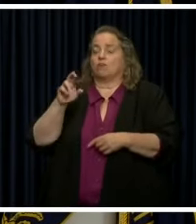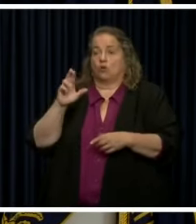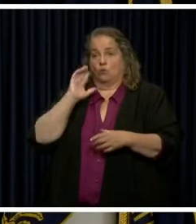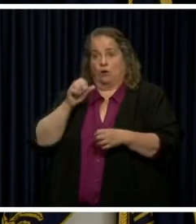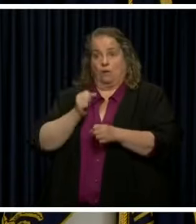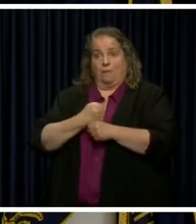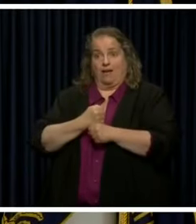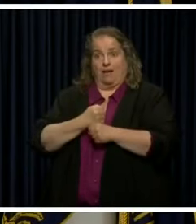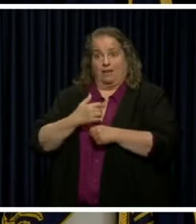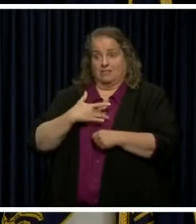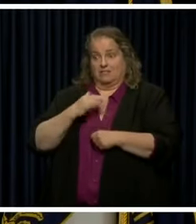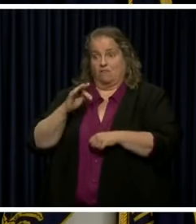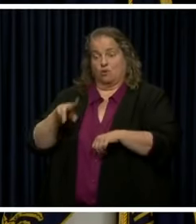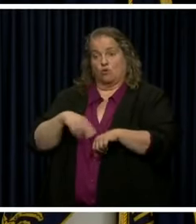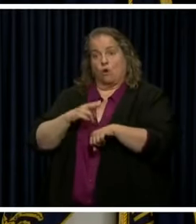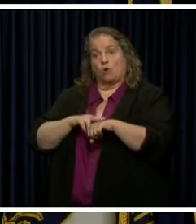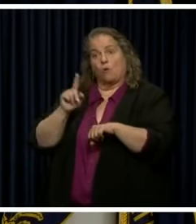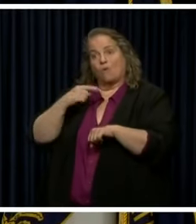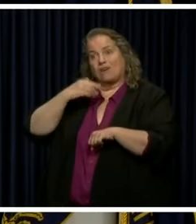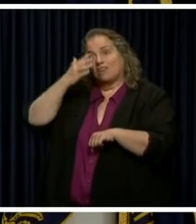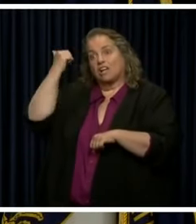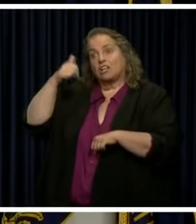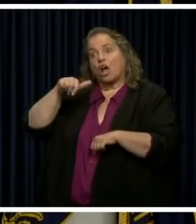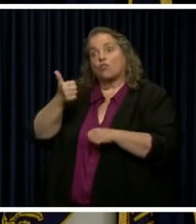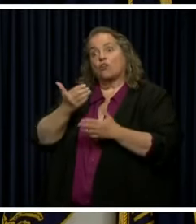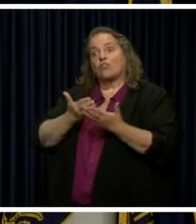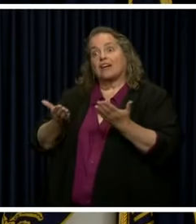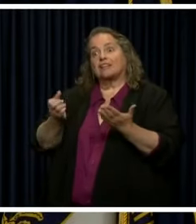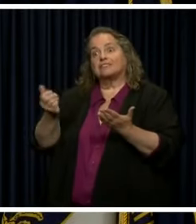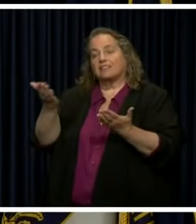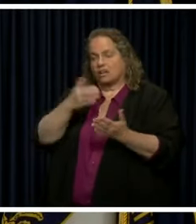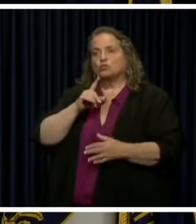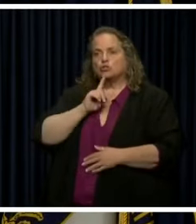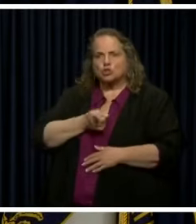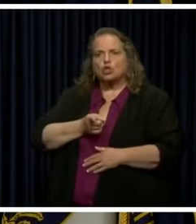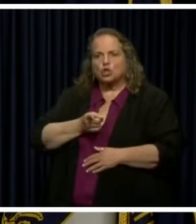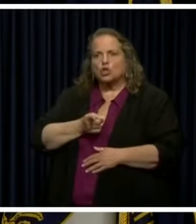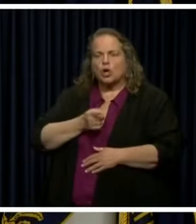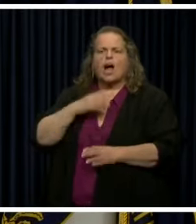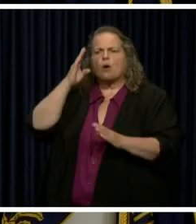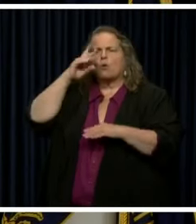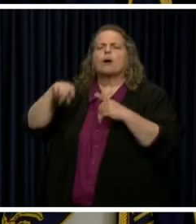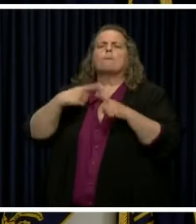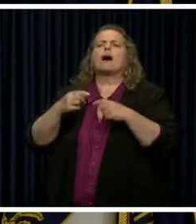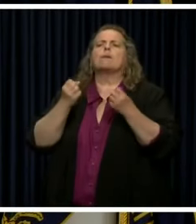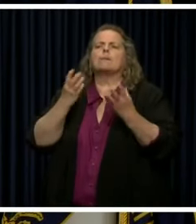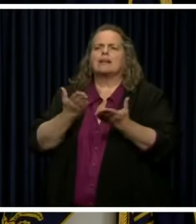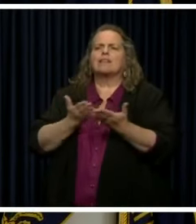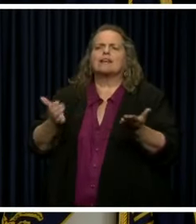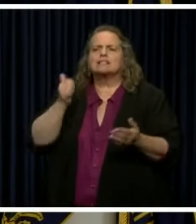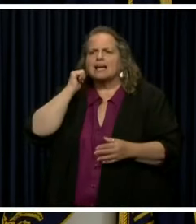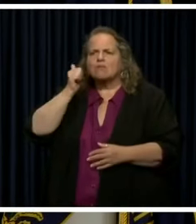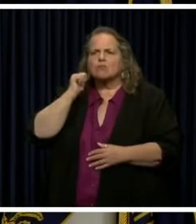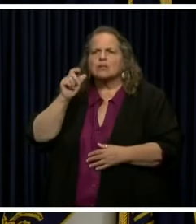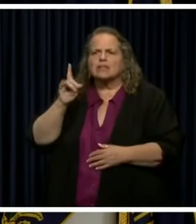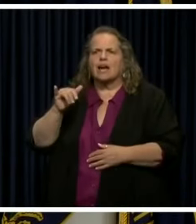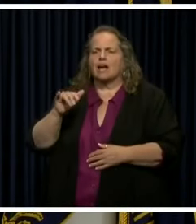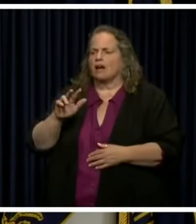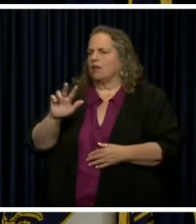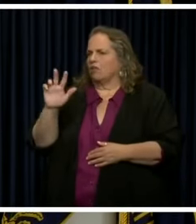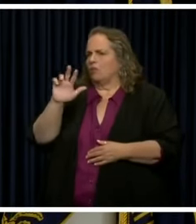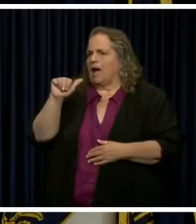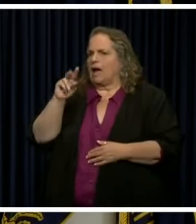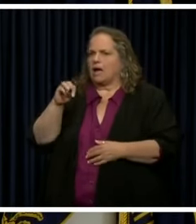sense of normalcy where maybe we forget that this other thing's out there, sure. But I worry about a lot of things every day and about 3 a.m. at